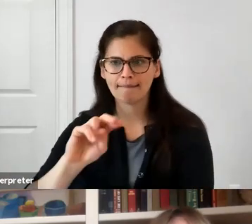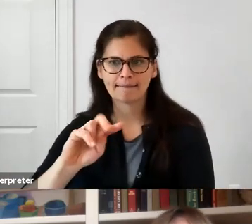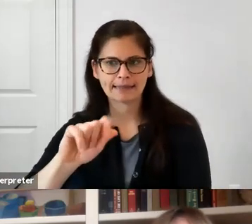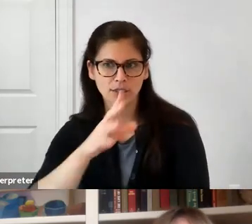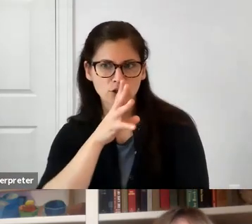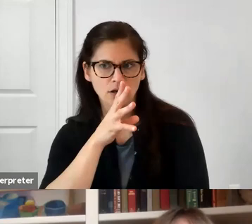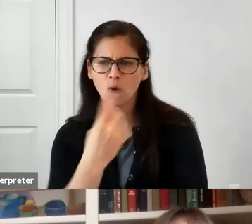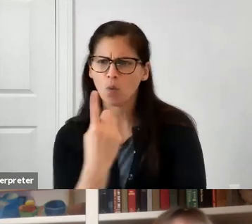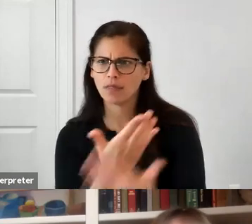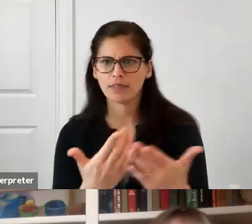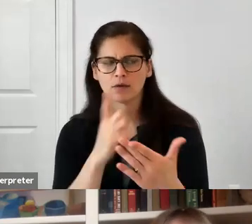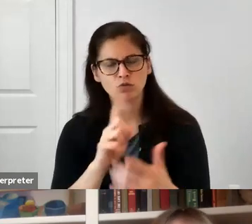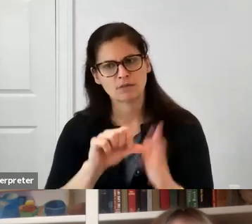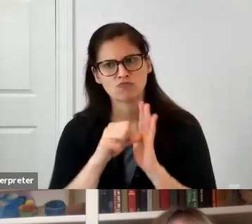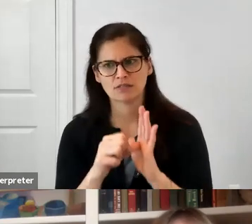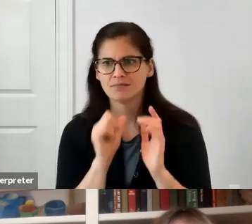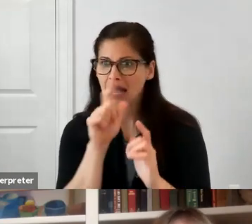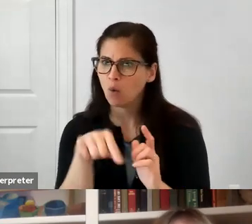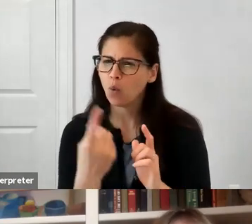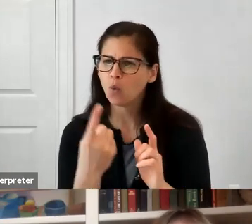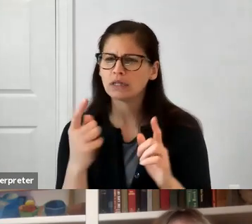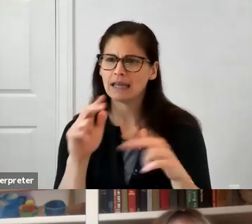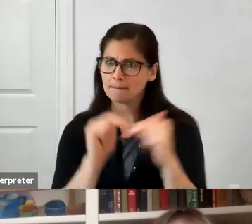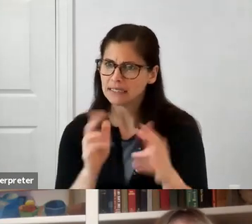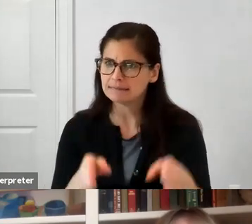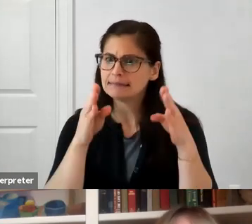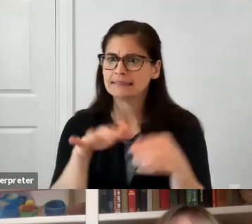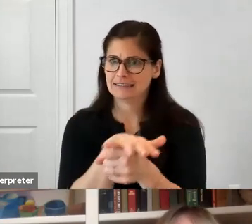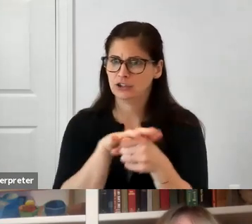was so impressed with is it's not just facilities issues.